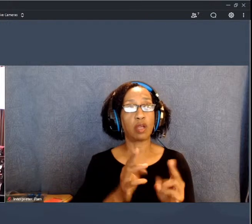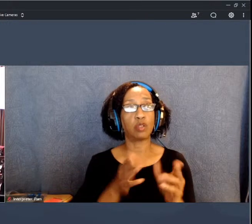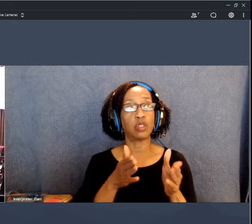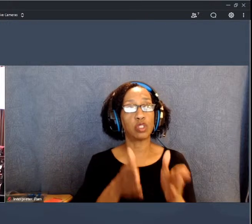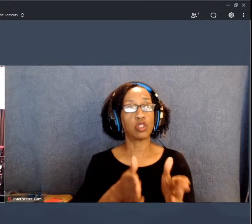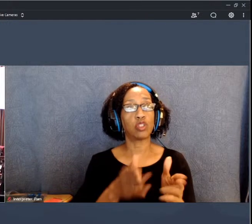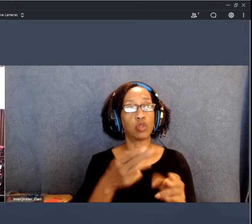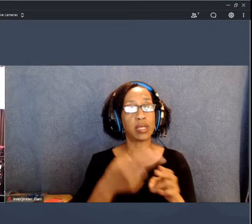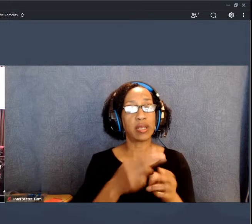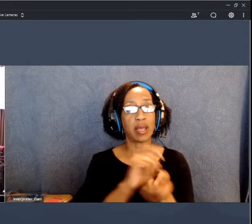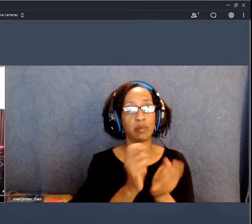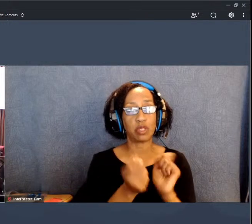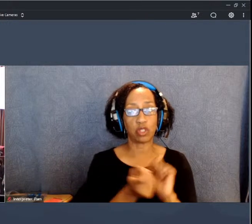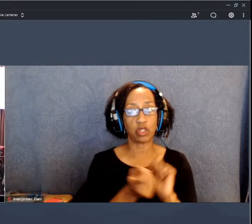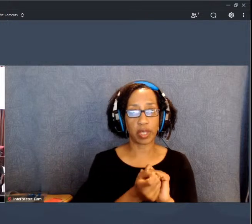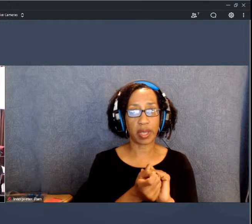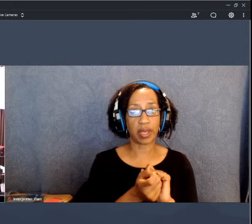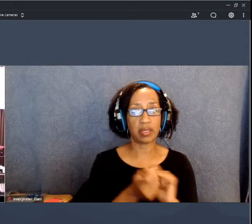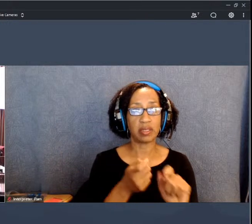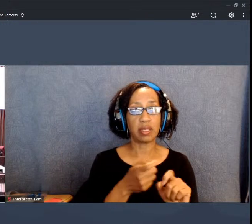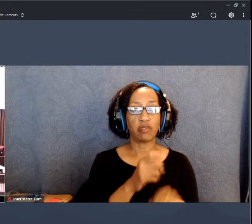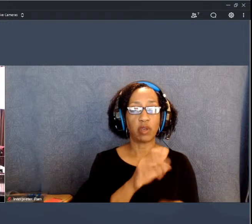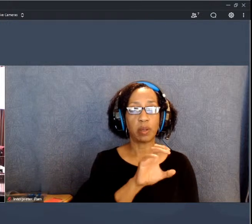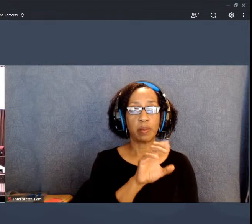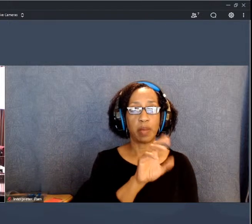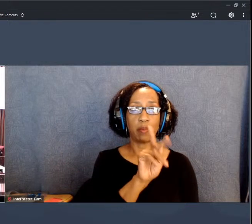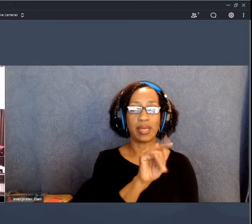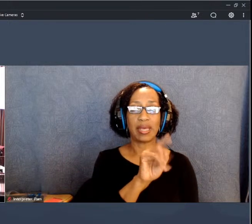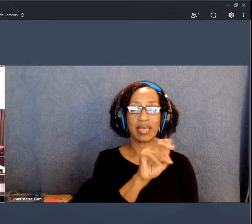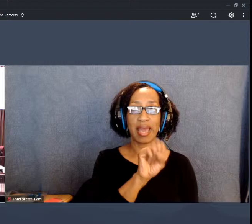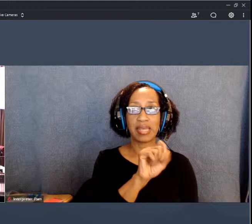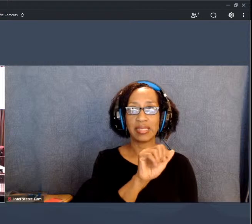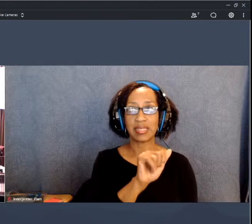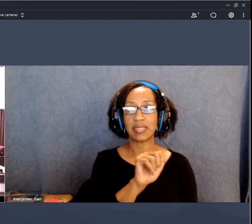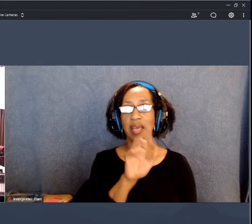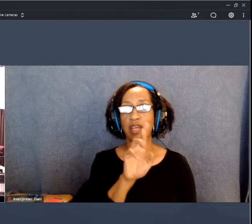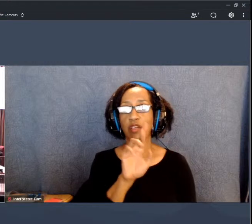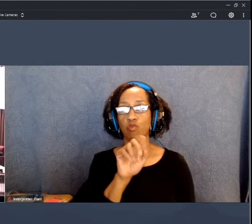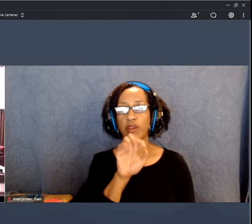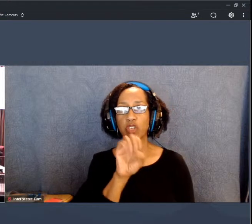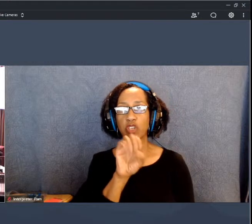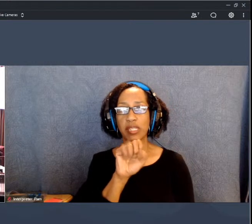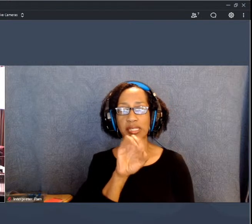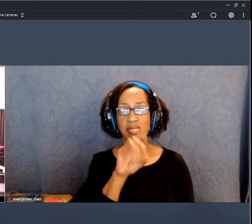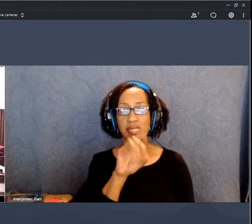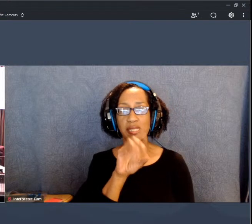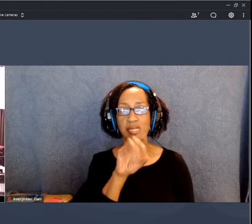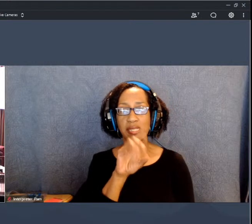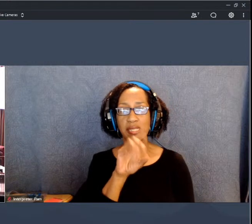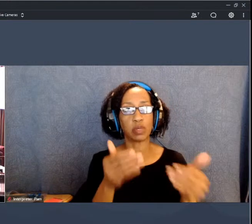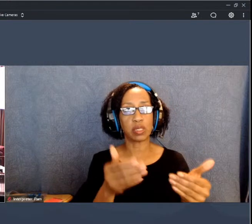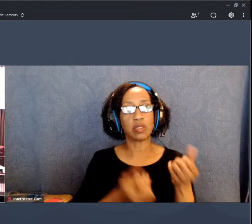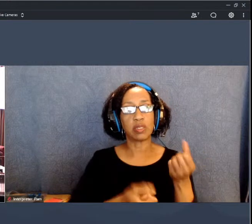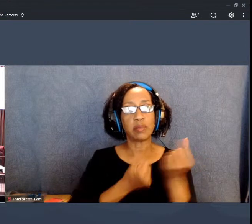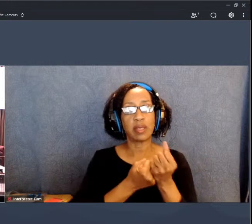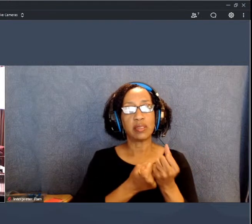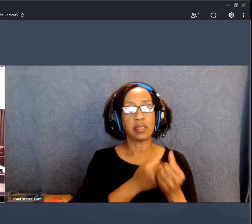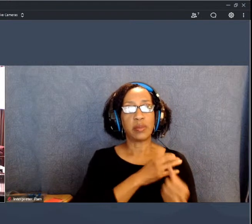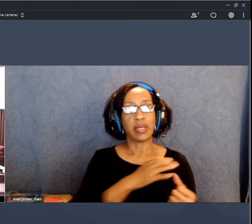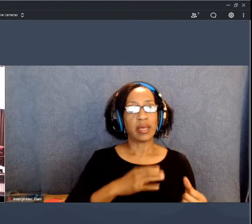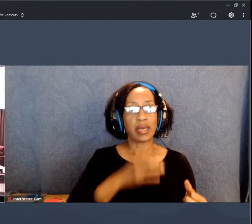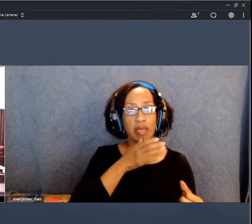of Joubert Street between Kansas and Riverside in honor of the Temprees. This resolution is sponsored by Councilwoman